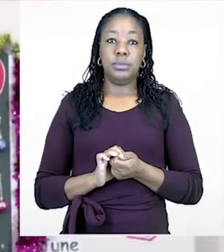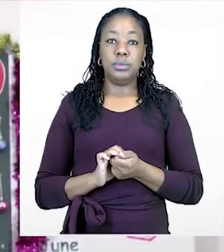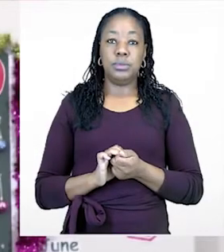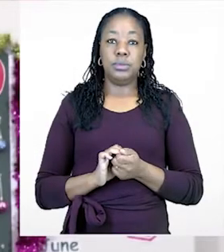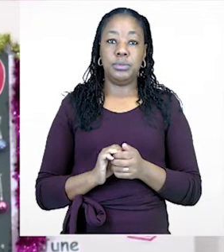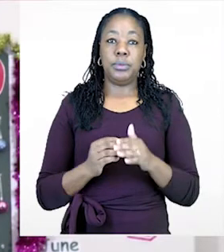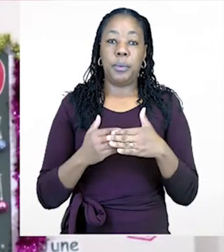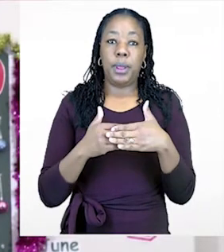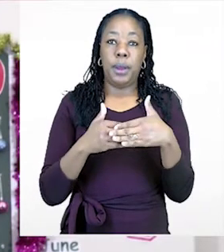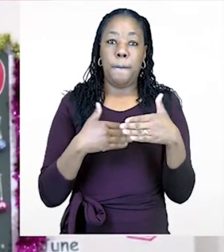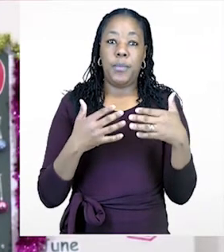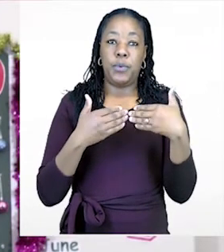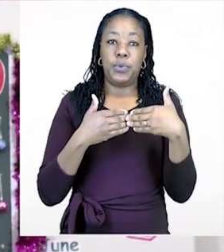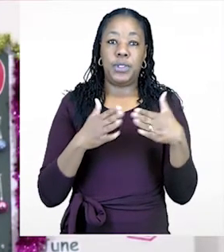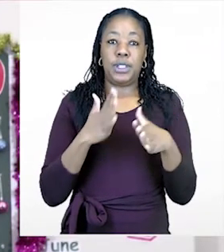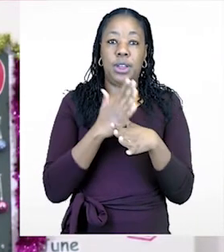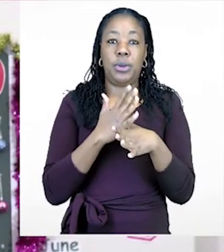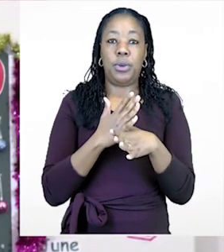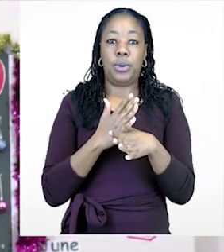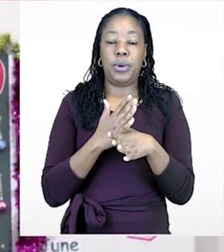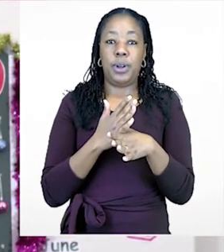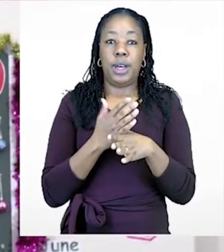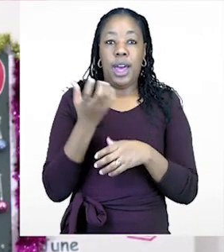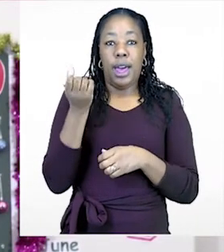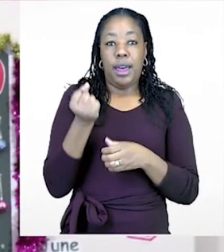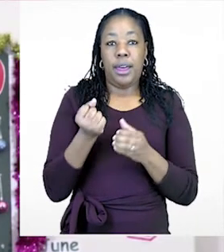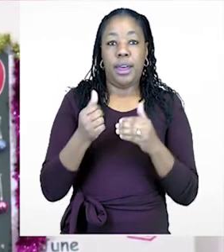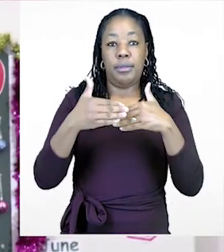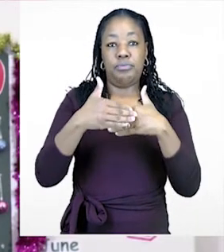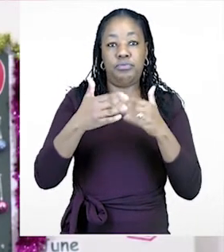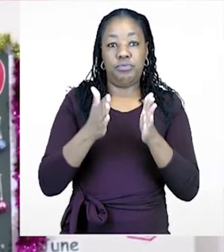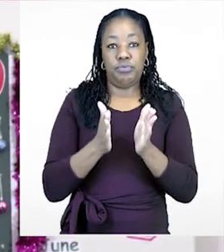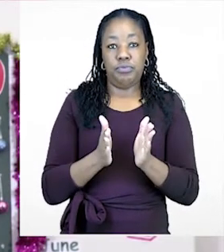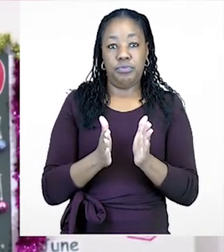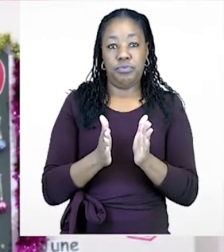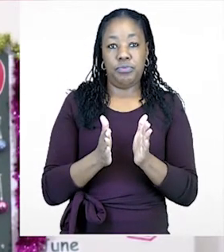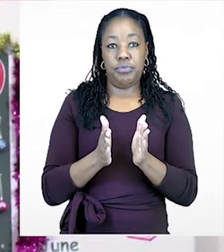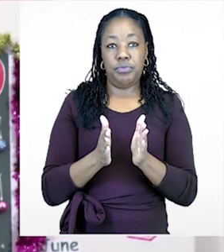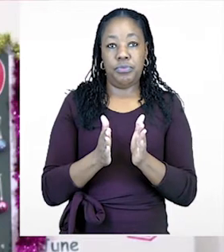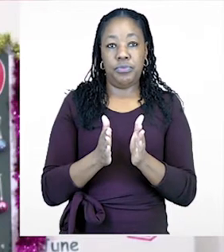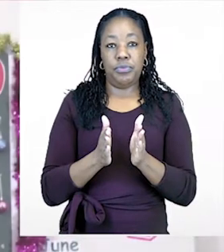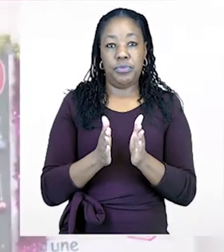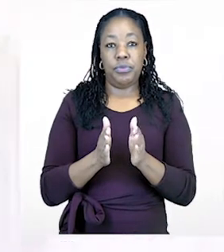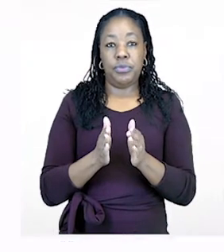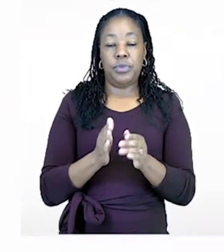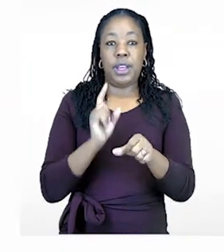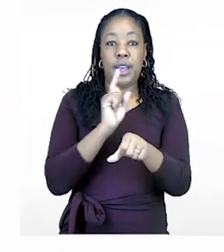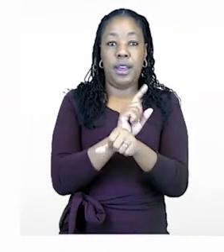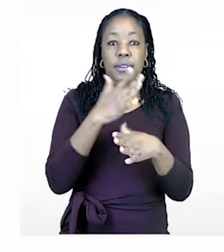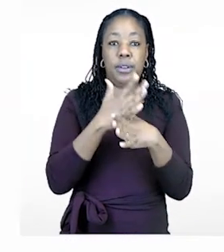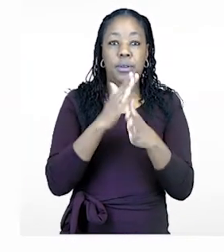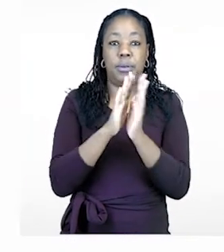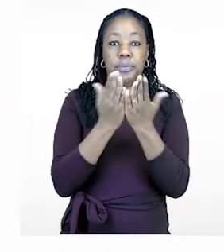Before we get into our first exercise, you can see that I'm holding a box here. And on our first exercise on page 3, they also